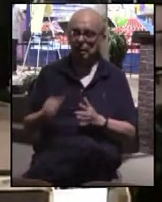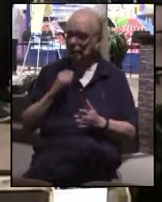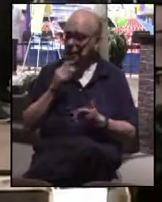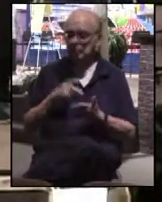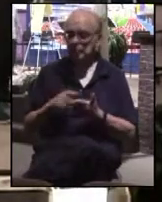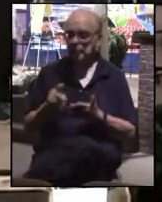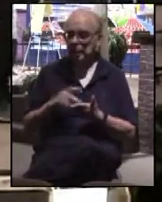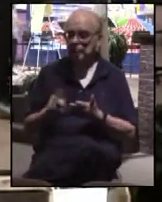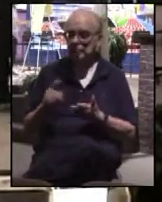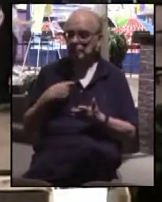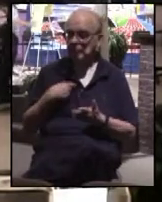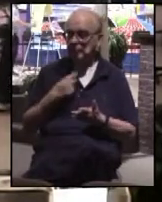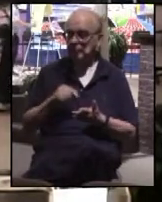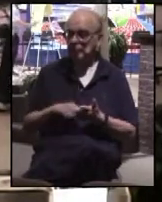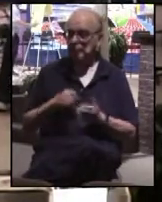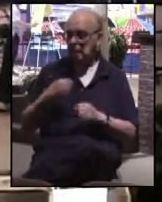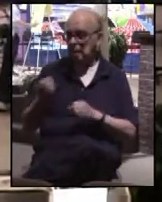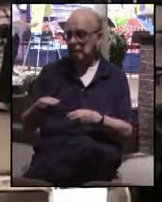give in.